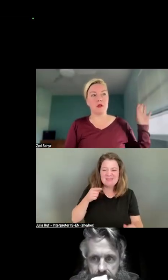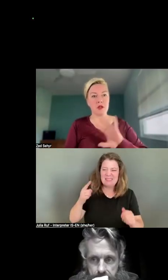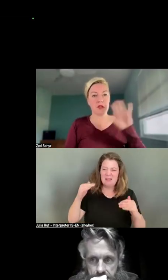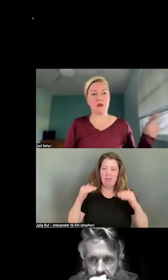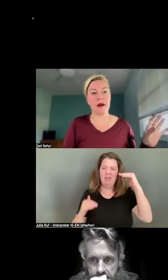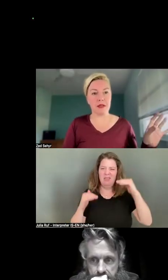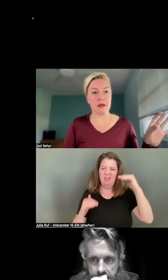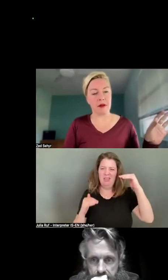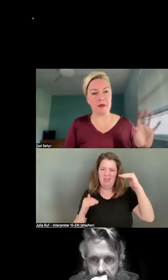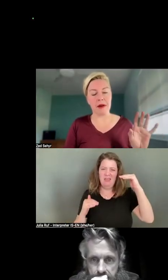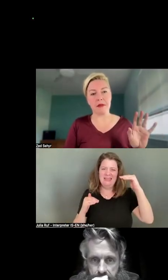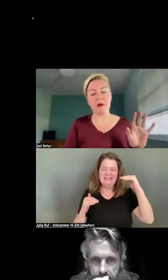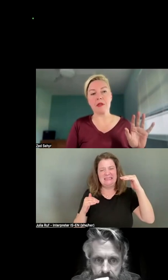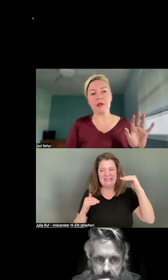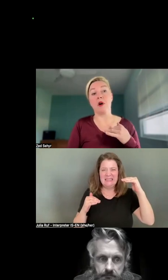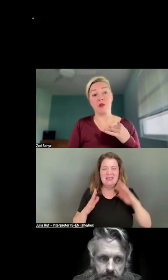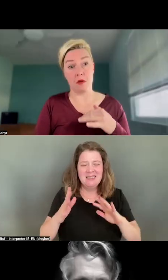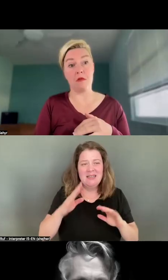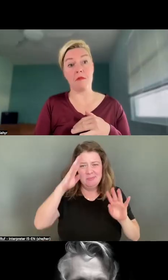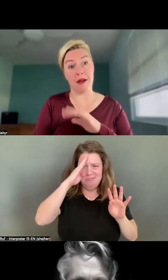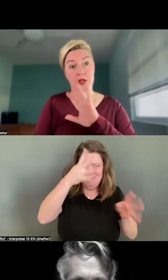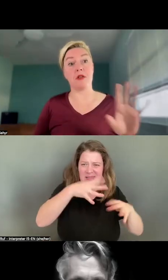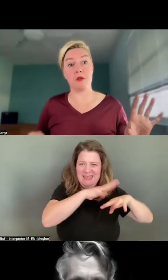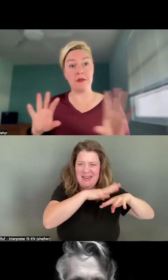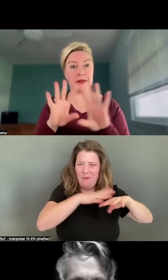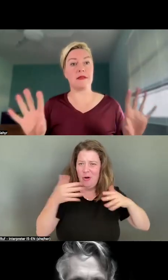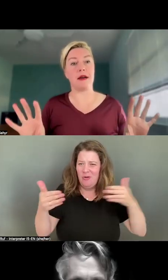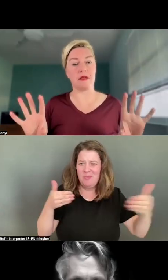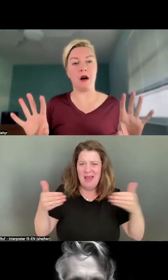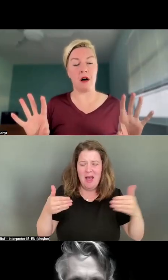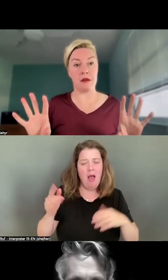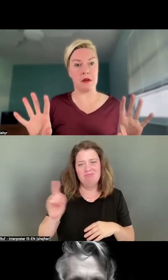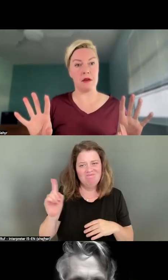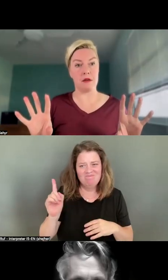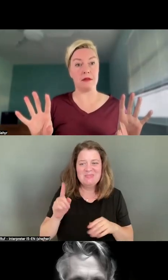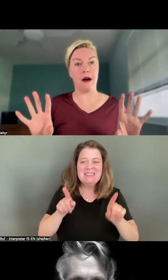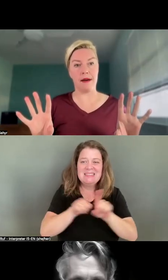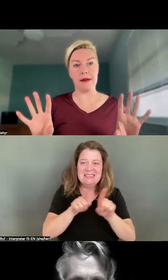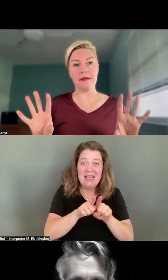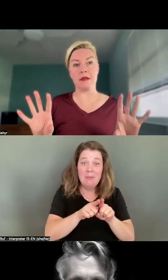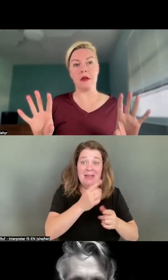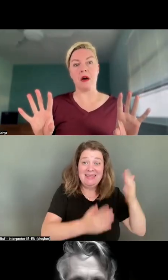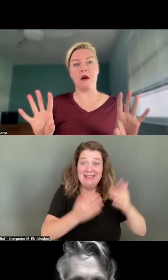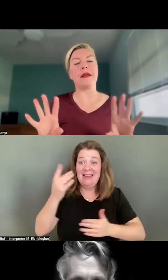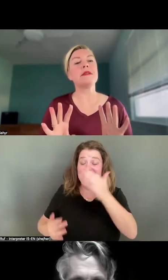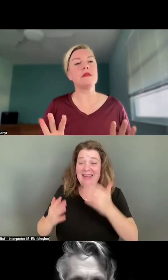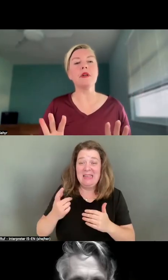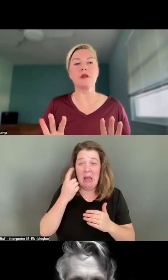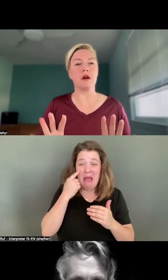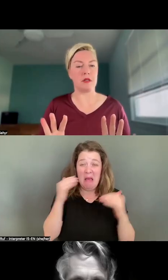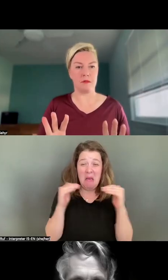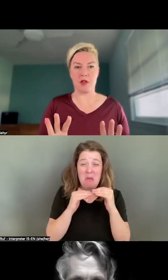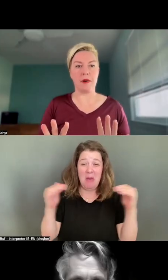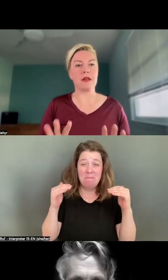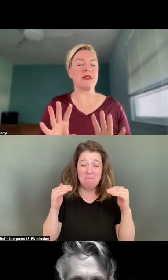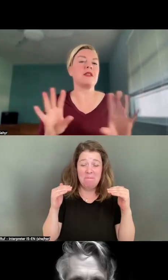to not just compare to the randomized networks, but also match the two data sets on size. And I didn't really